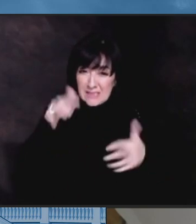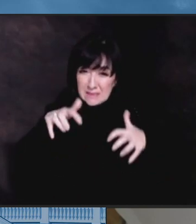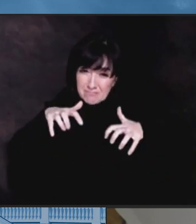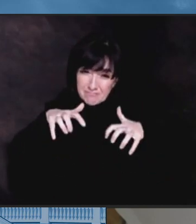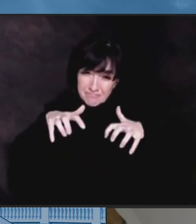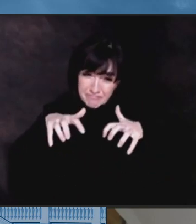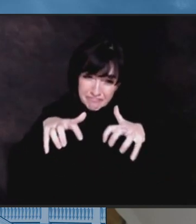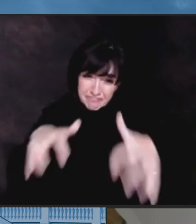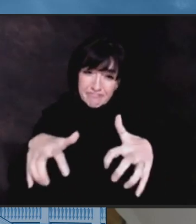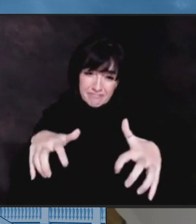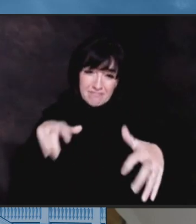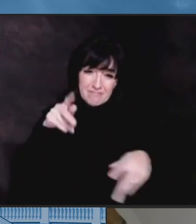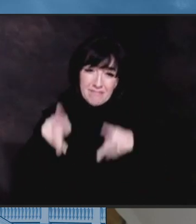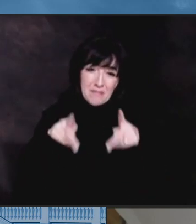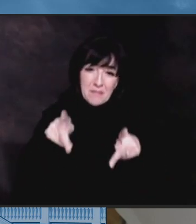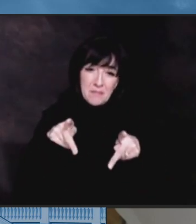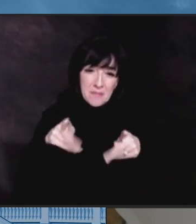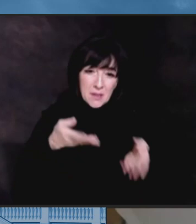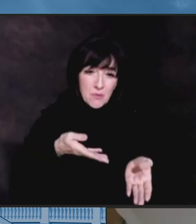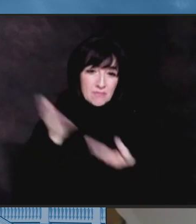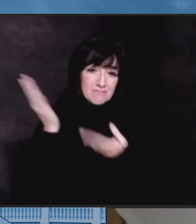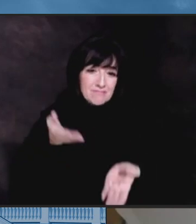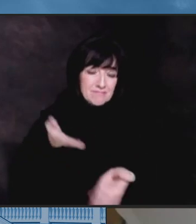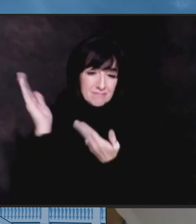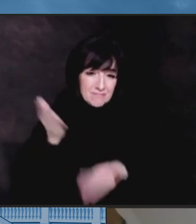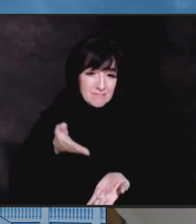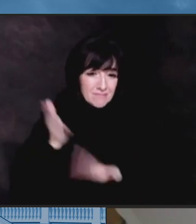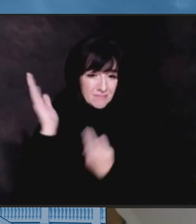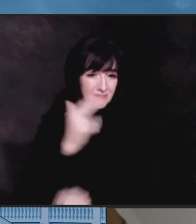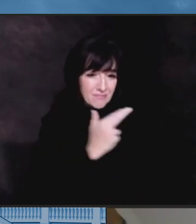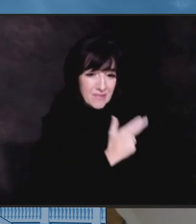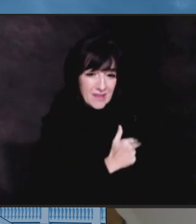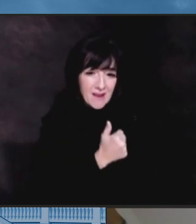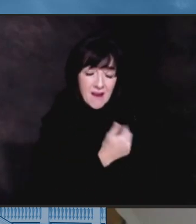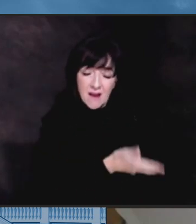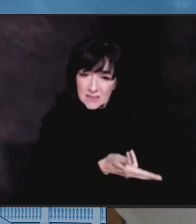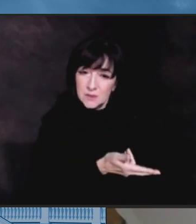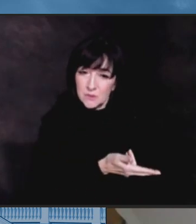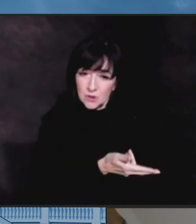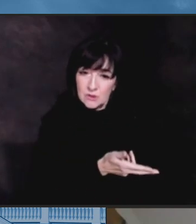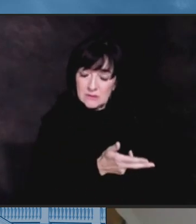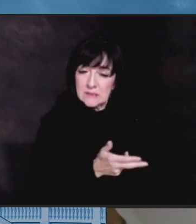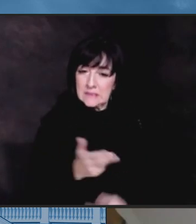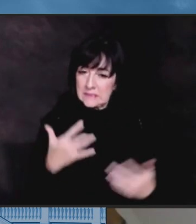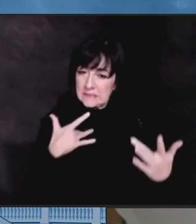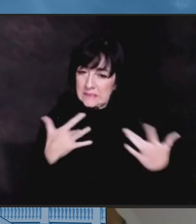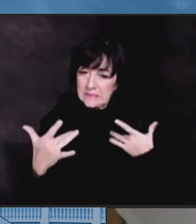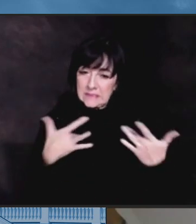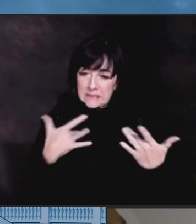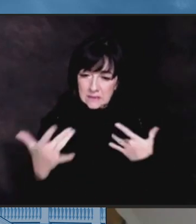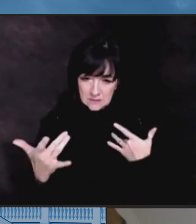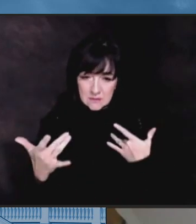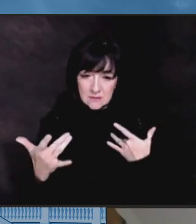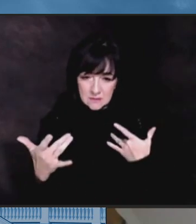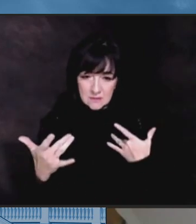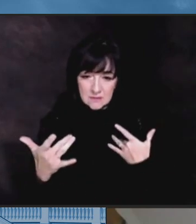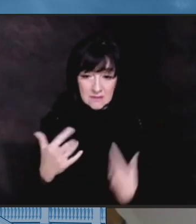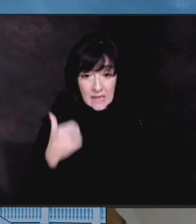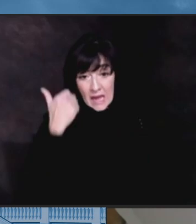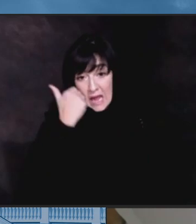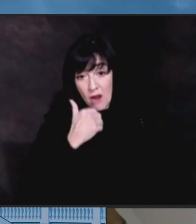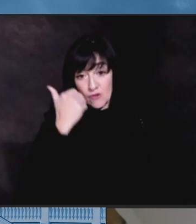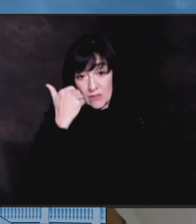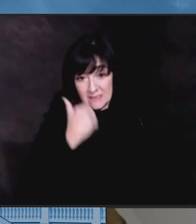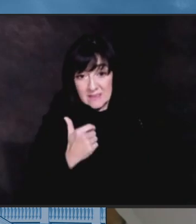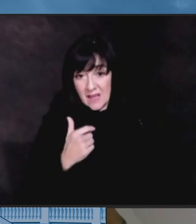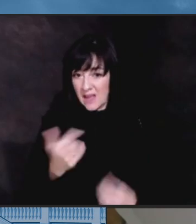can really go out of control a little bit there. New hospital admissions on a day-to-day basis is still at a